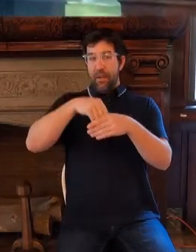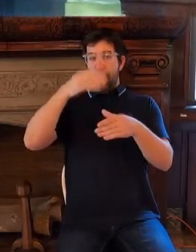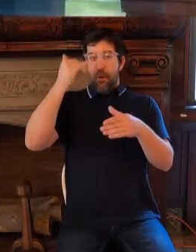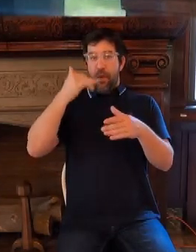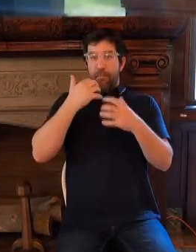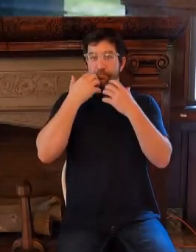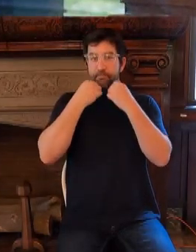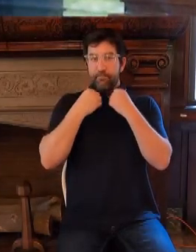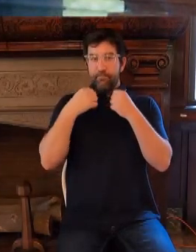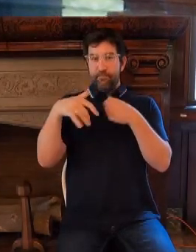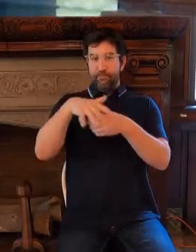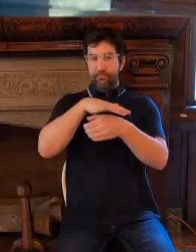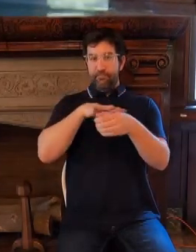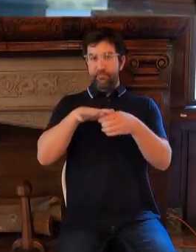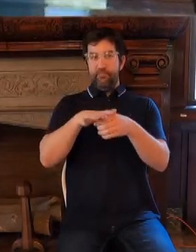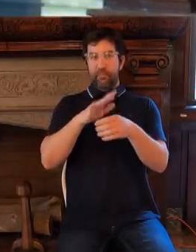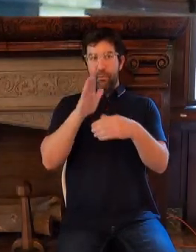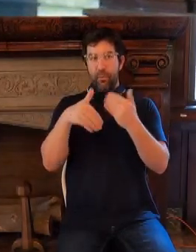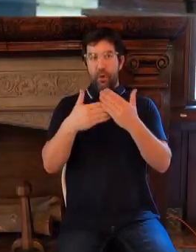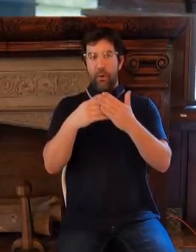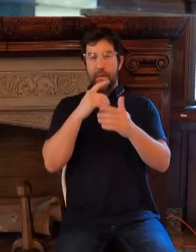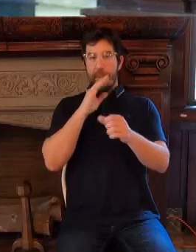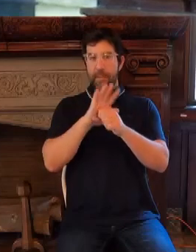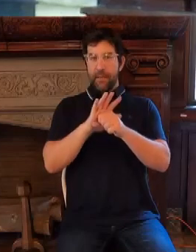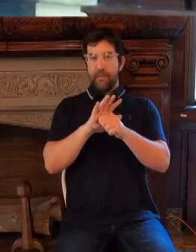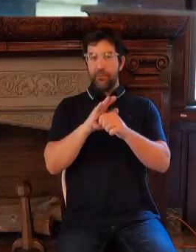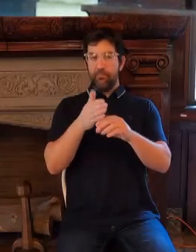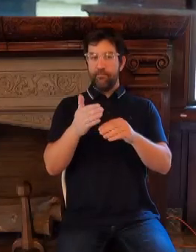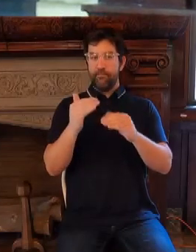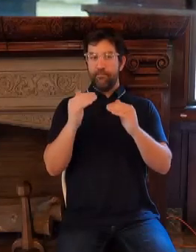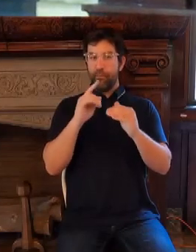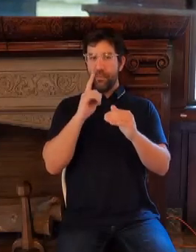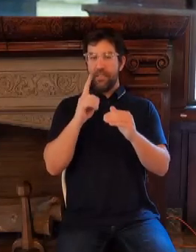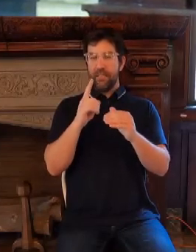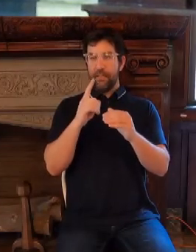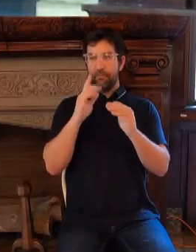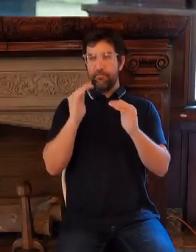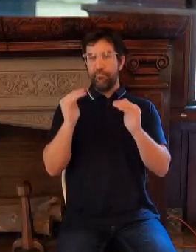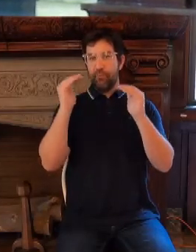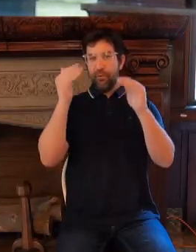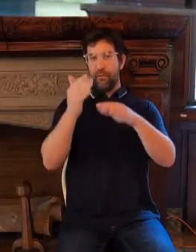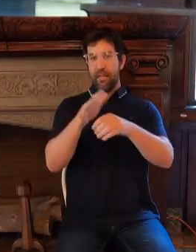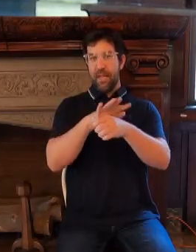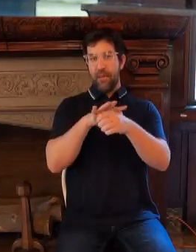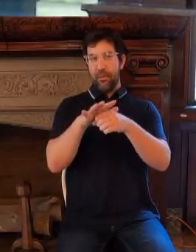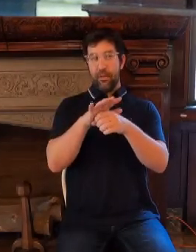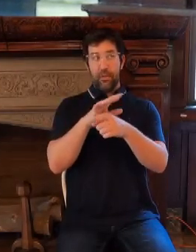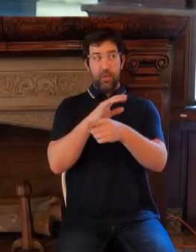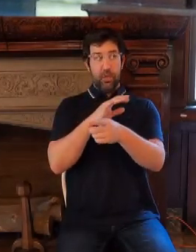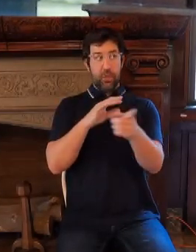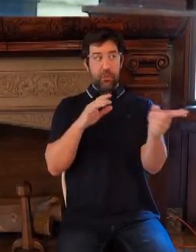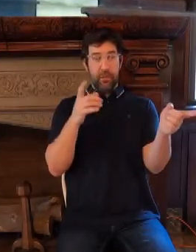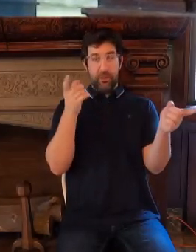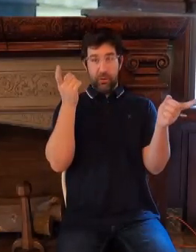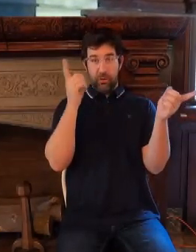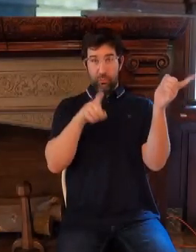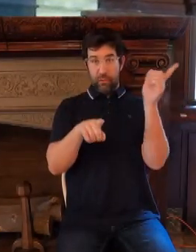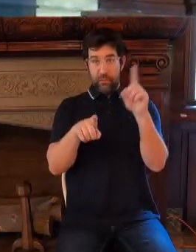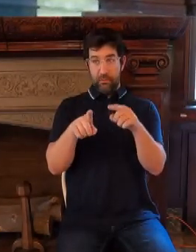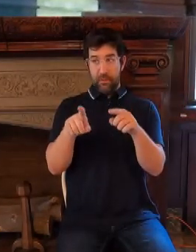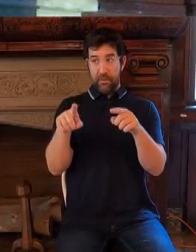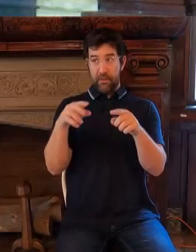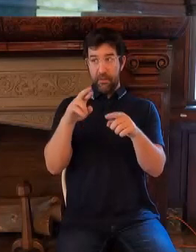because we care about our neighborhoods and we're all coming from a good place. So is everyone in agreement with